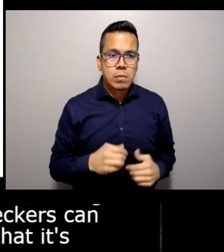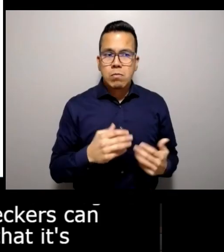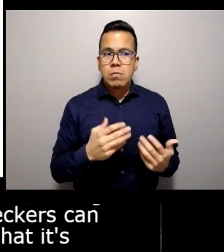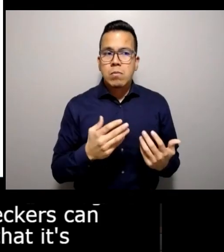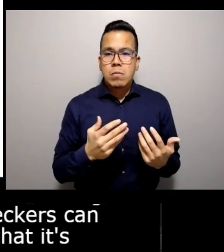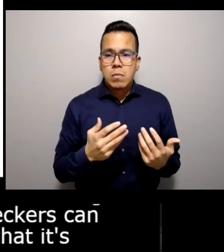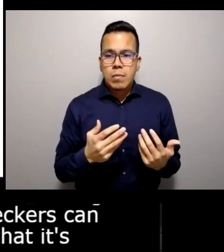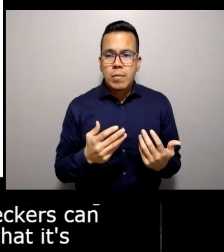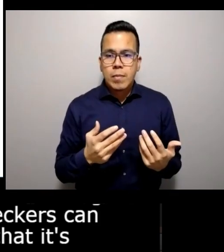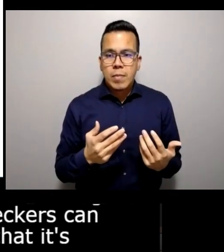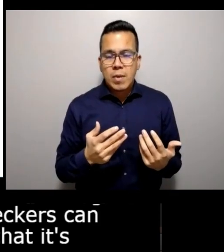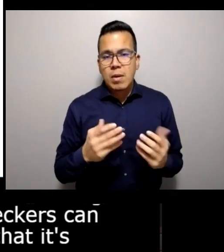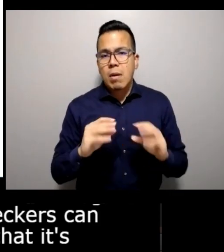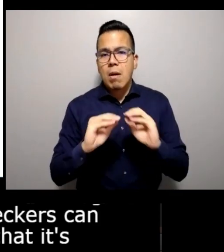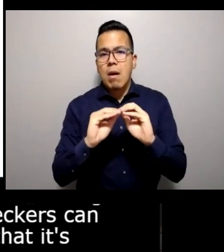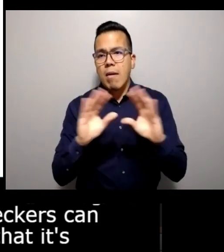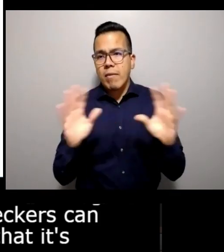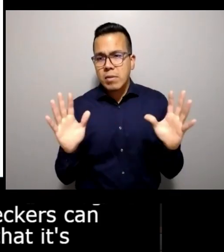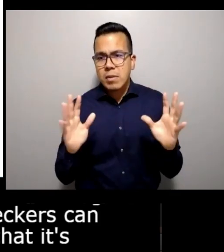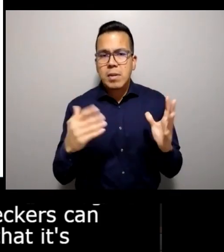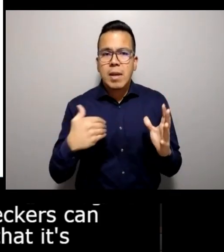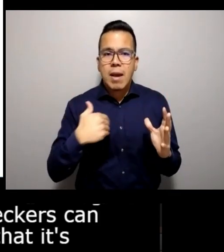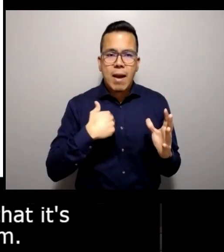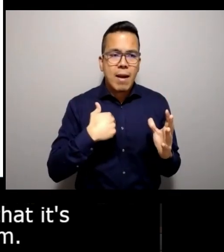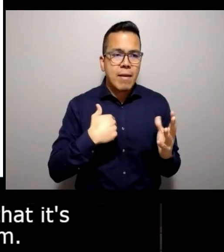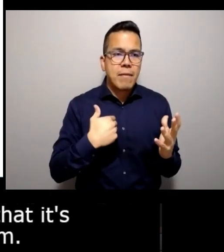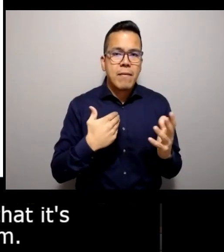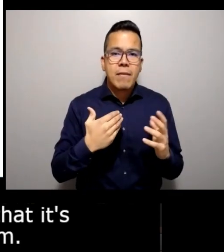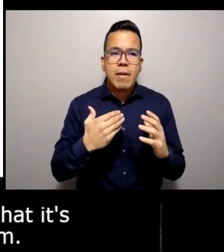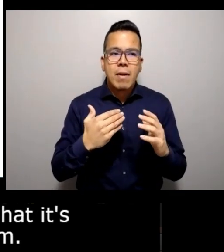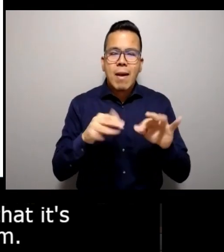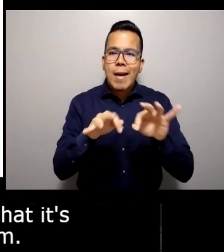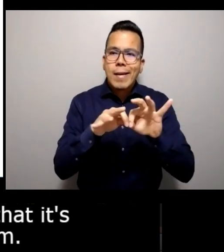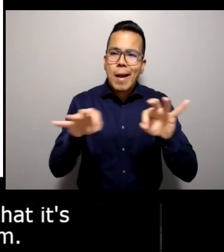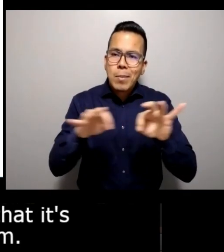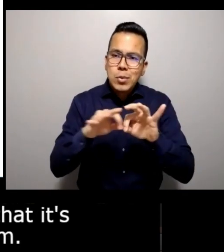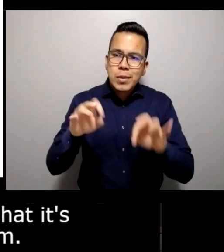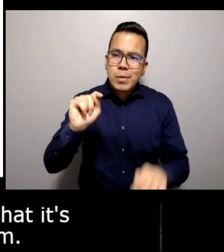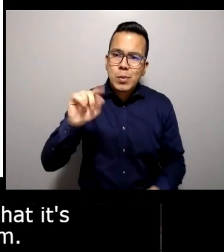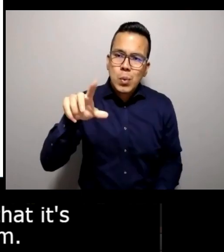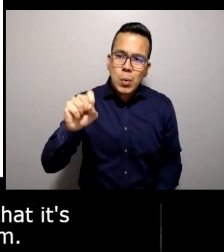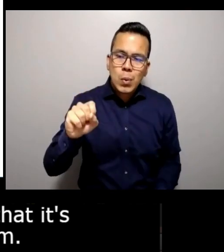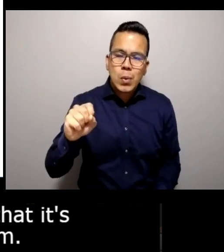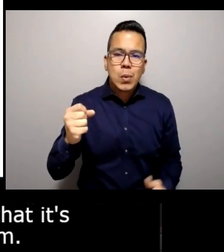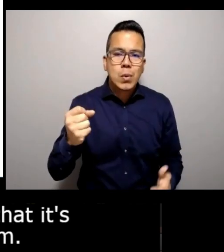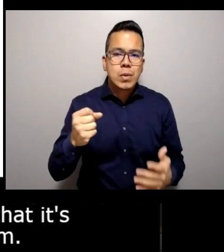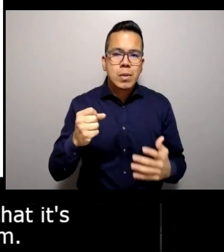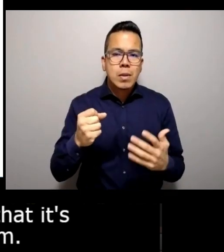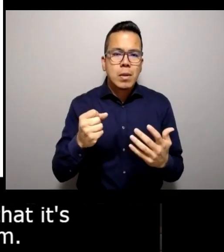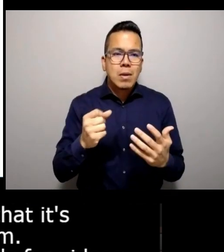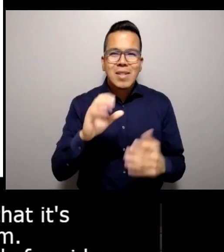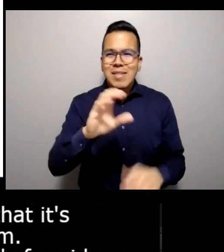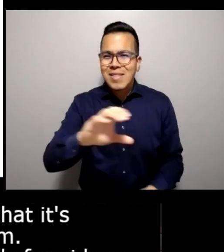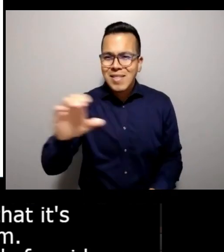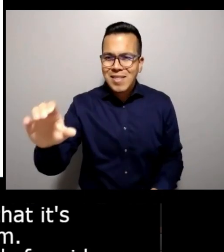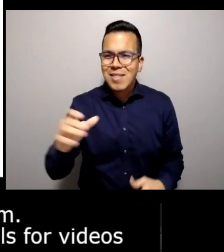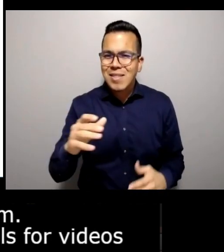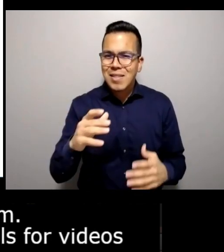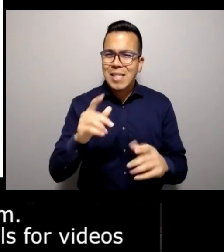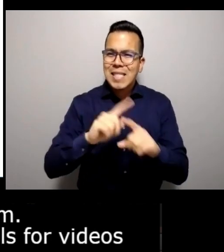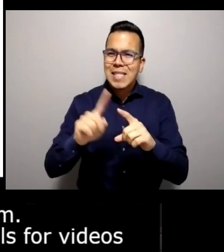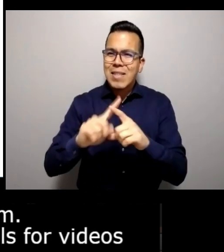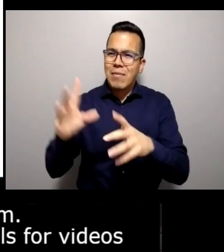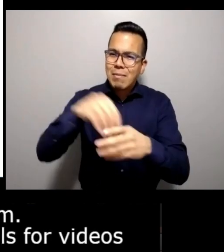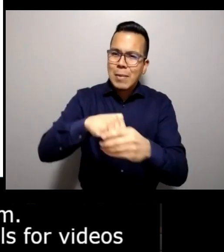are, of course, captioning and subtitling tools for videos that are built into certain video platforms, and